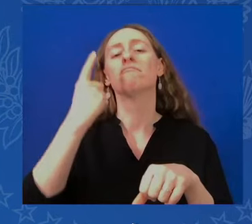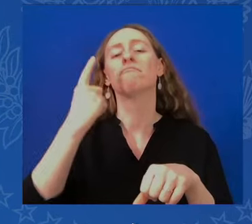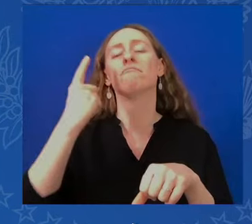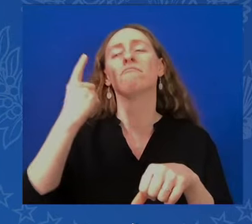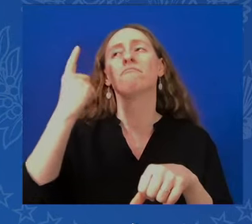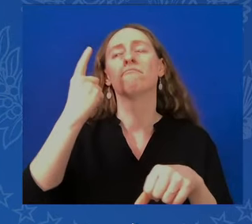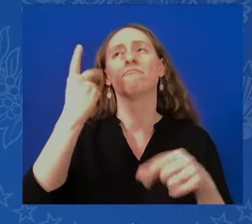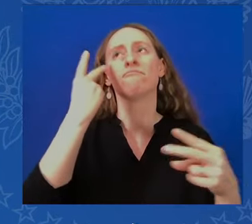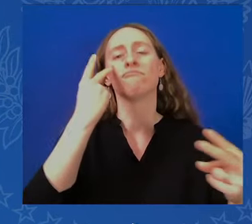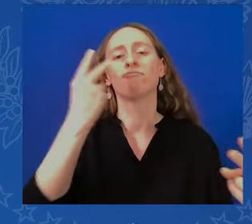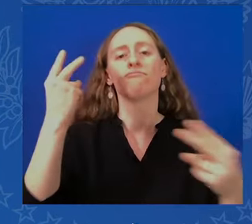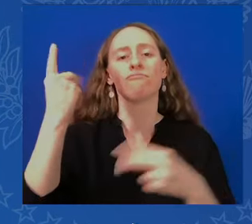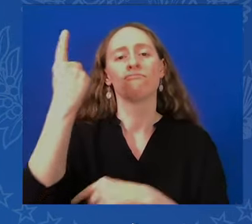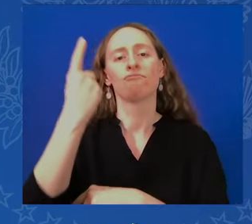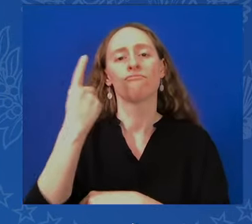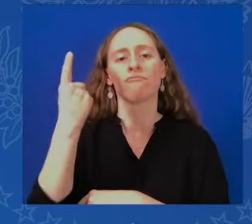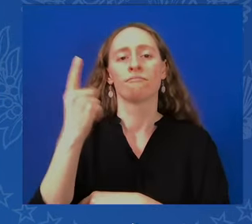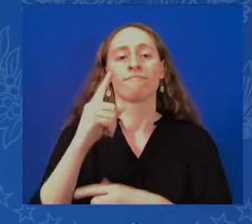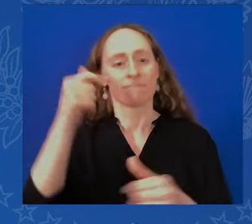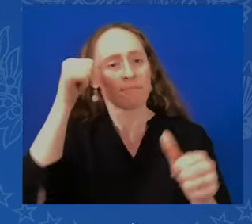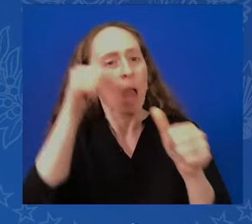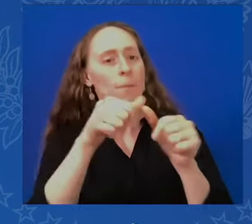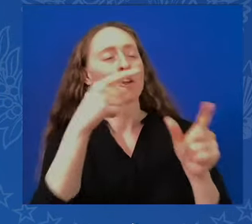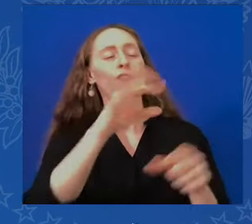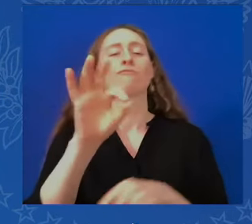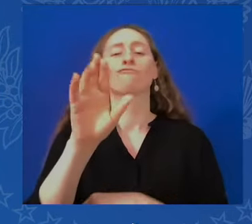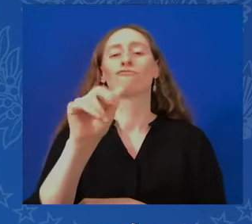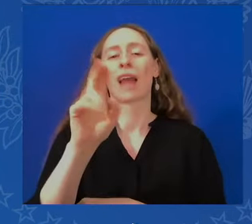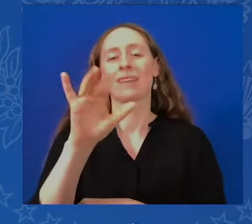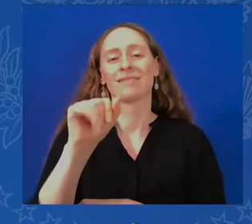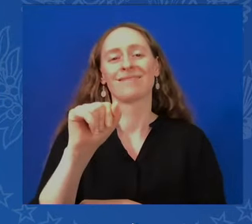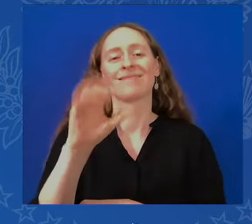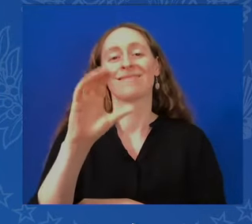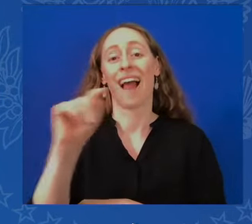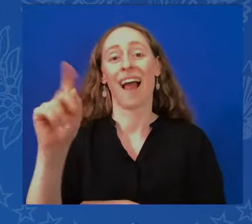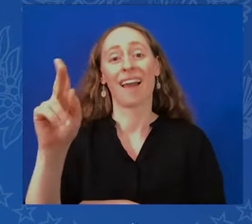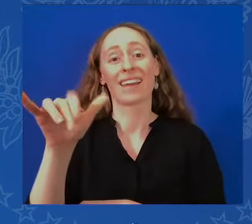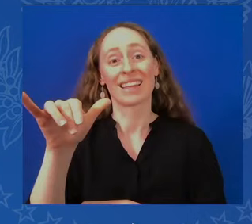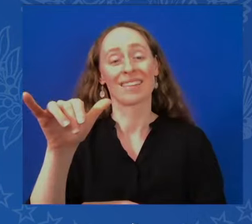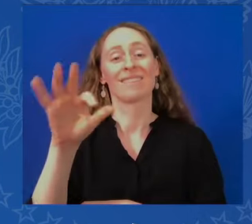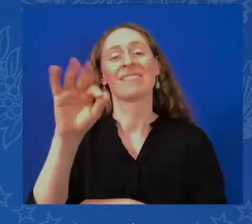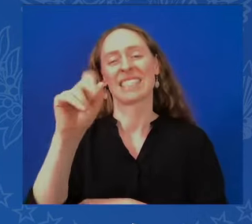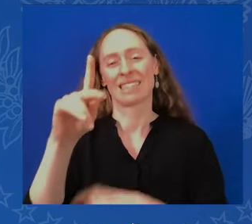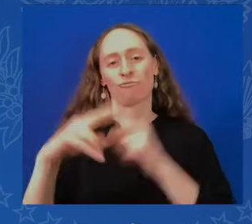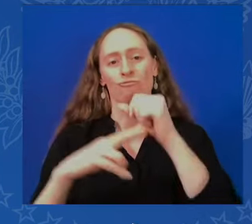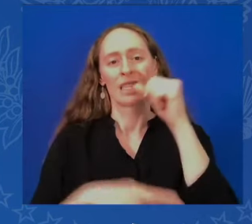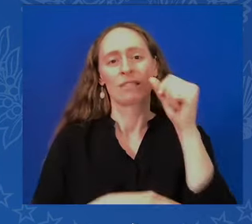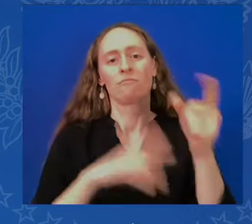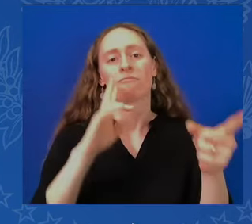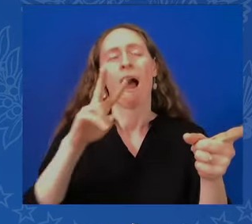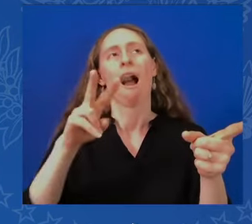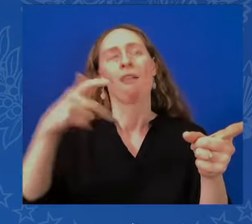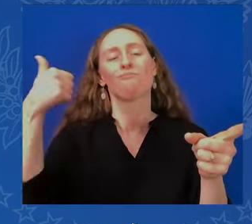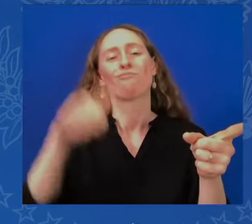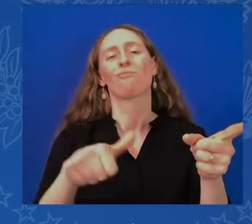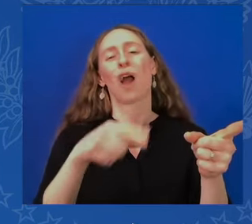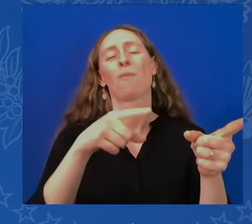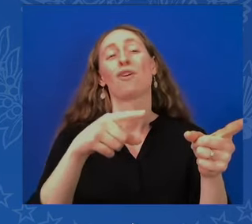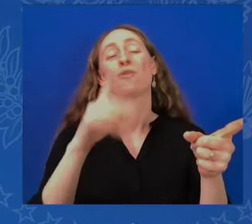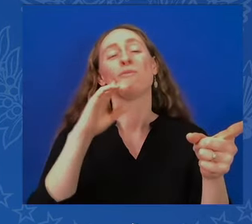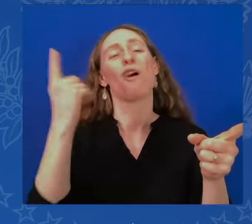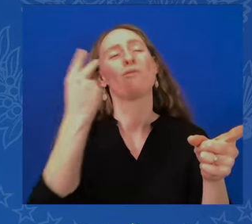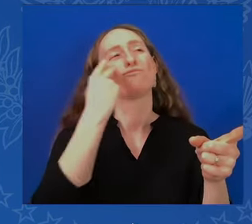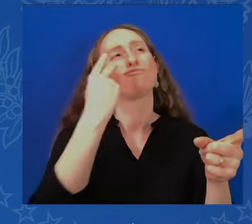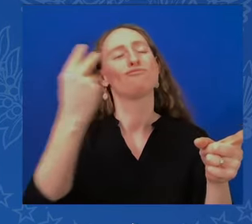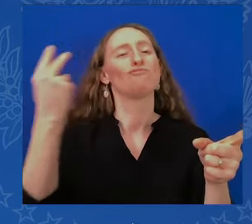Bridge, and they will see it standing tall. The state of Maryland is honored to welcome the President of the